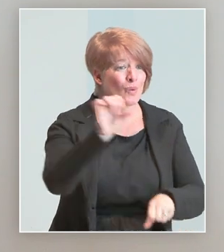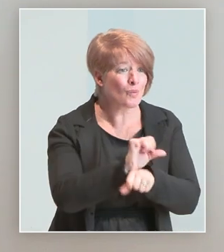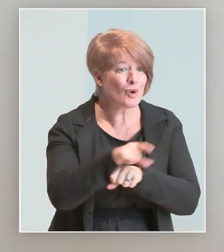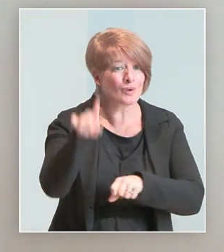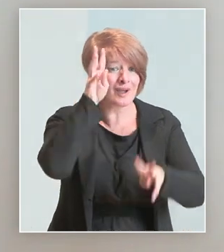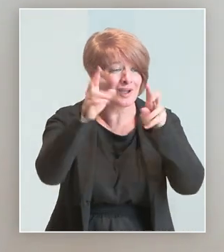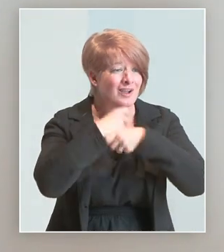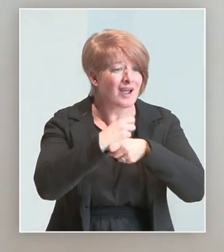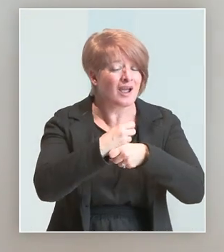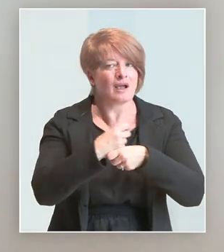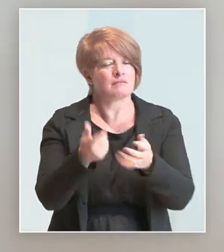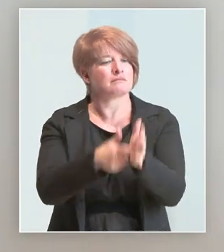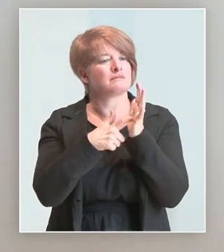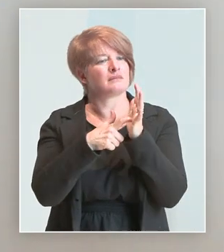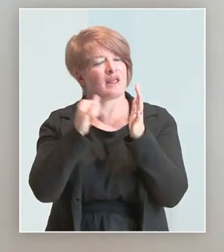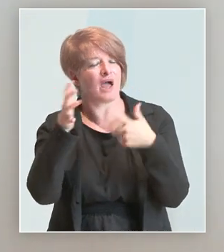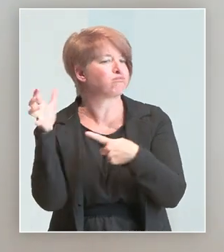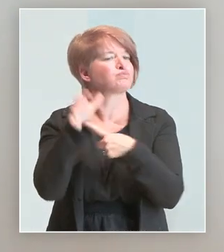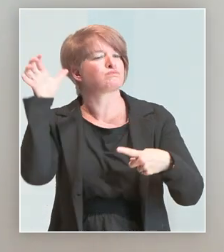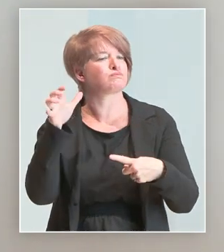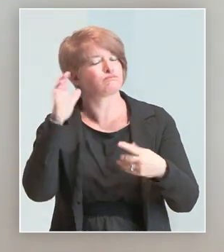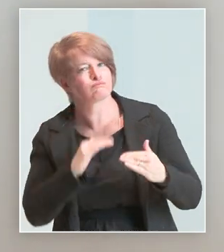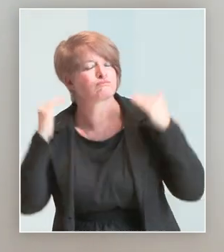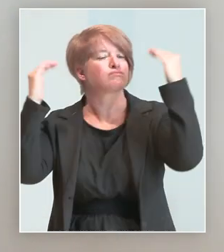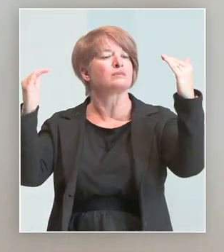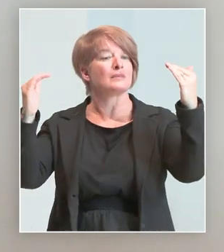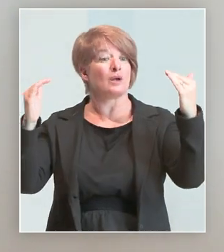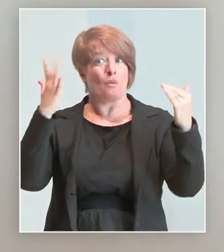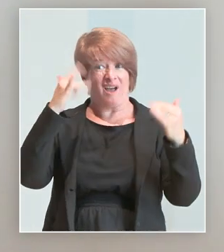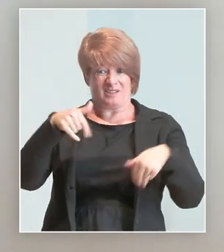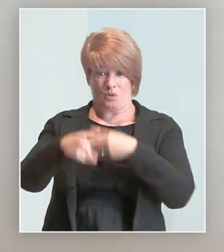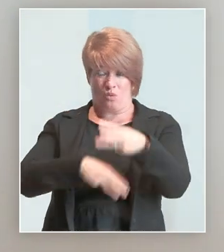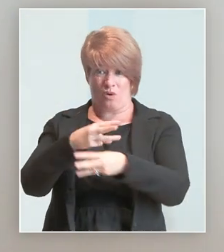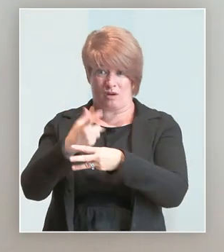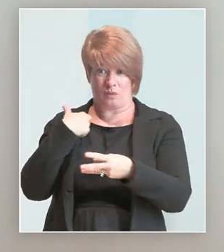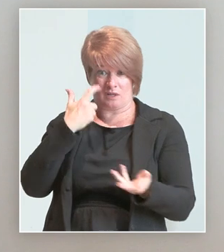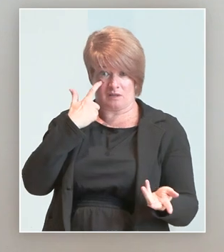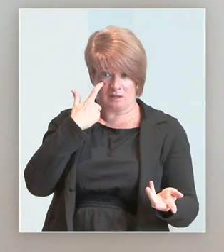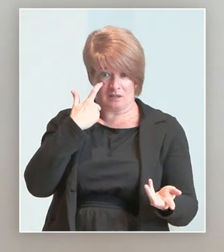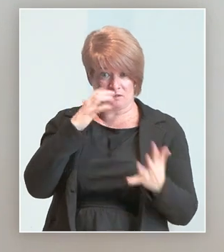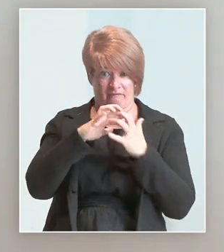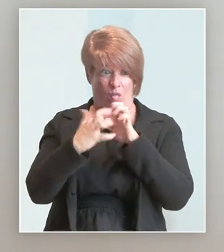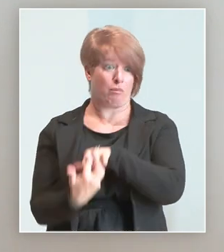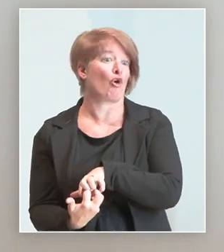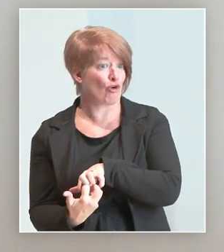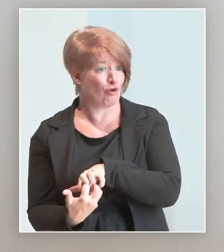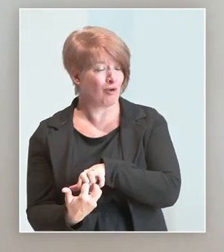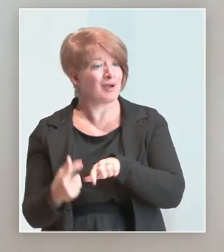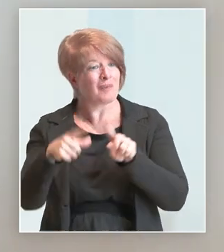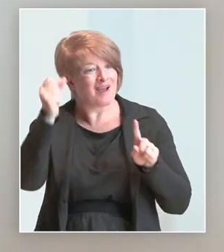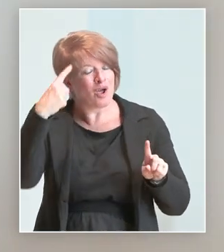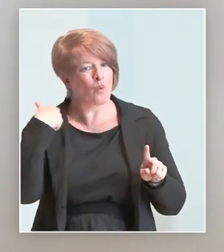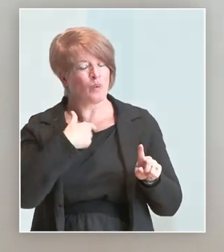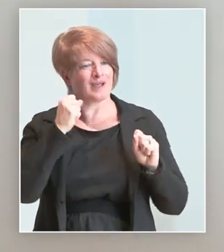demand nothing less, because we are inevitably bearing witness to a world that within its falling apart offers us an opportunity